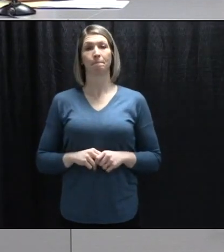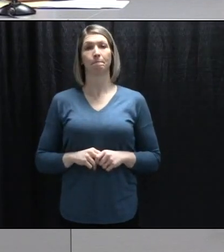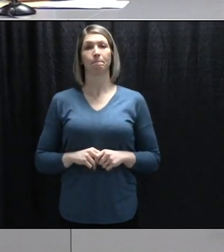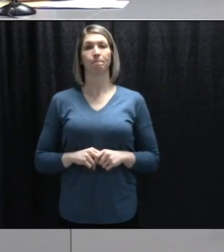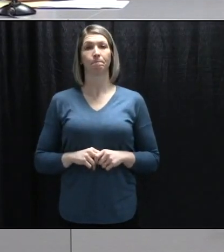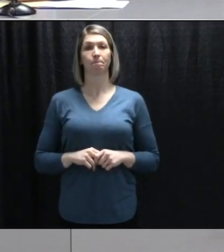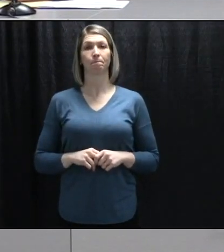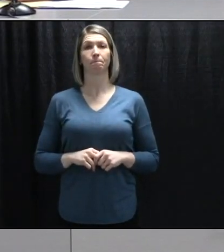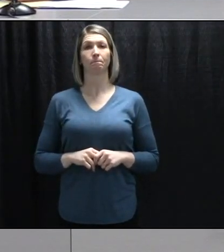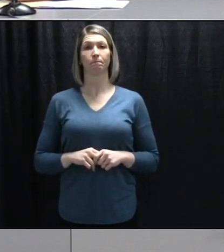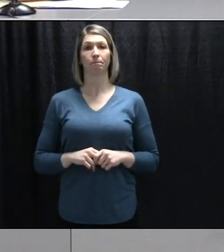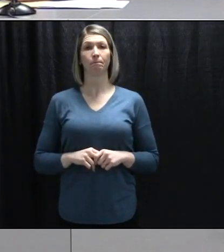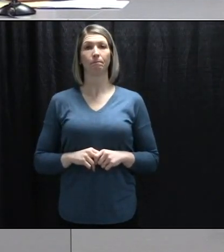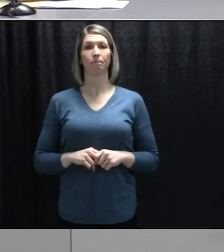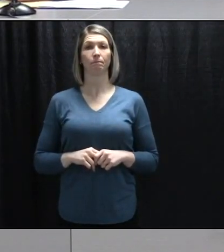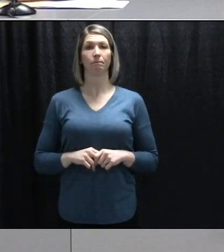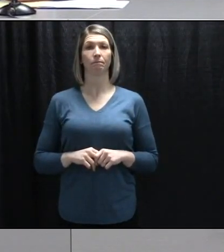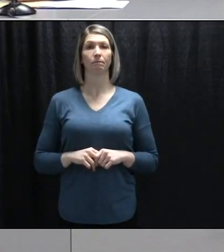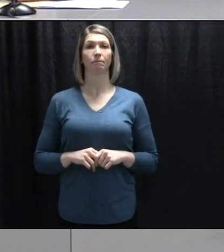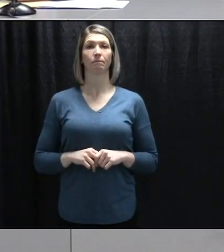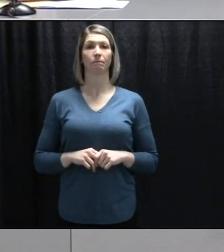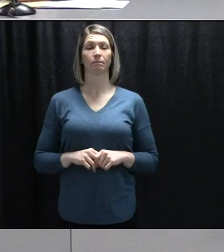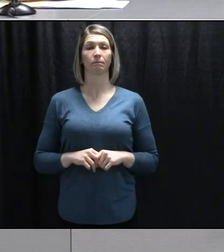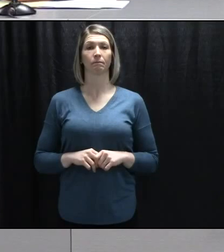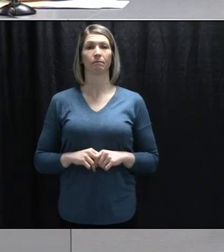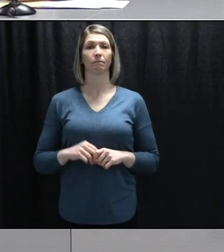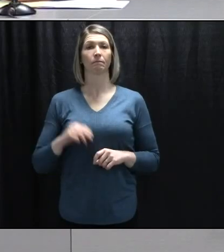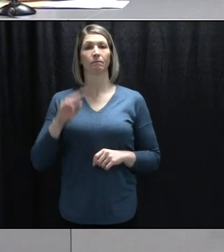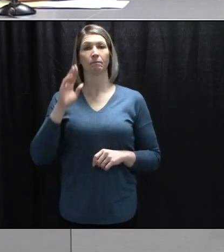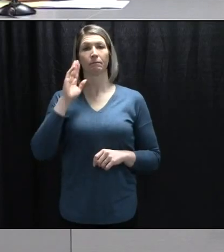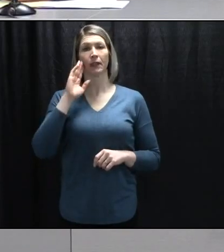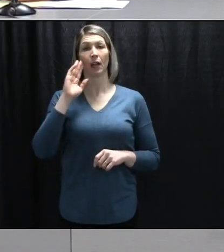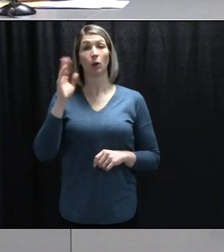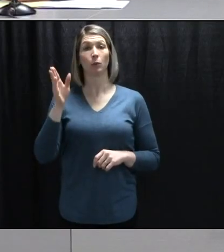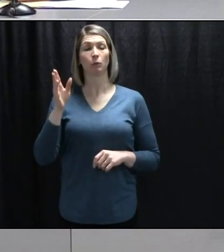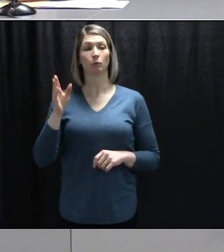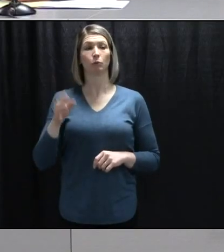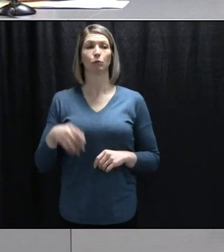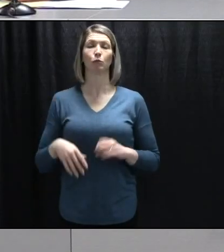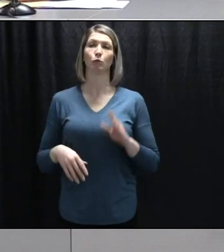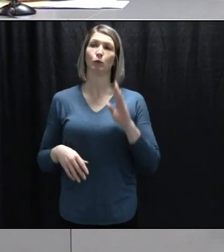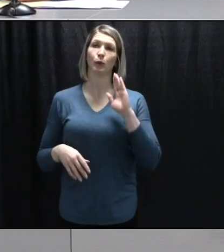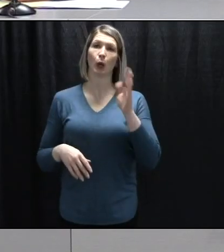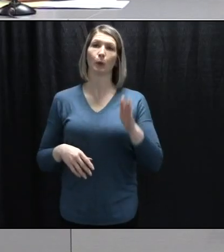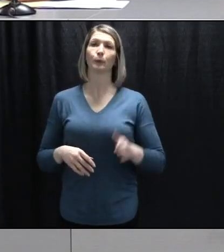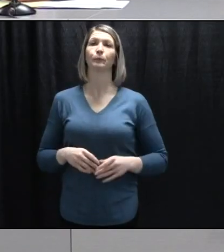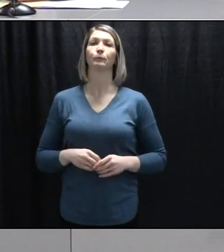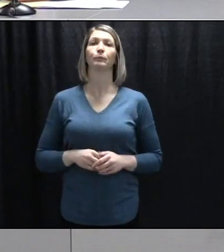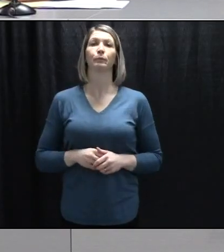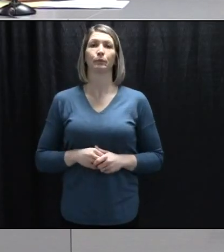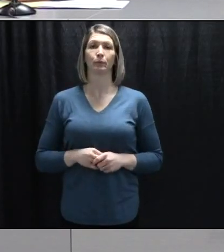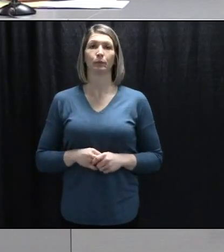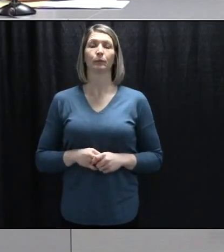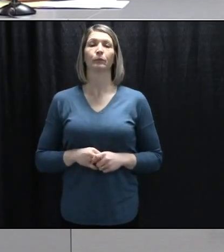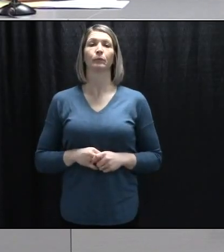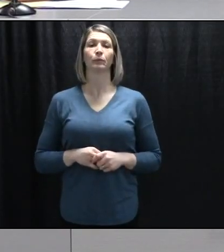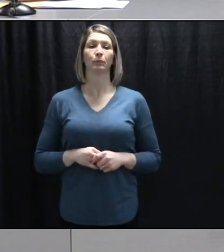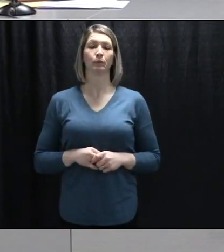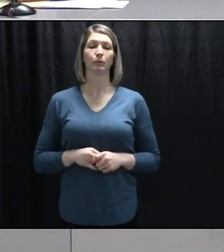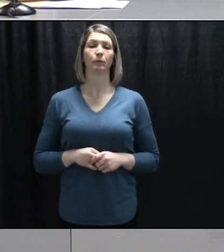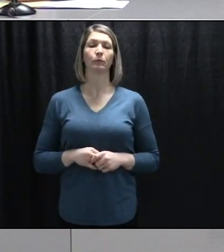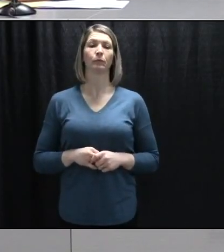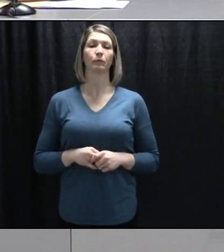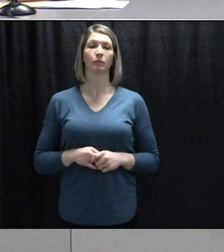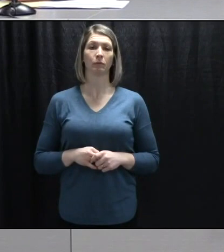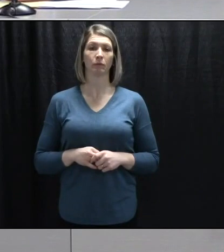Hello. Peter? Hi. I have a question about we have